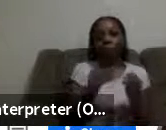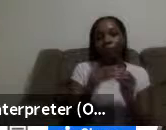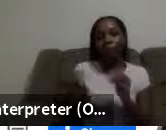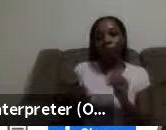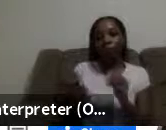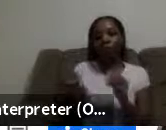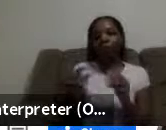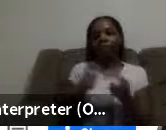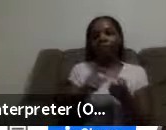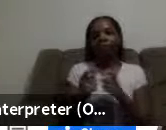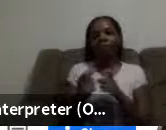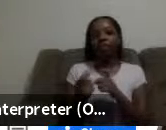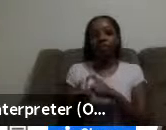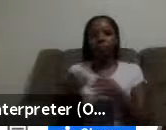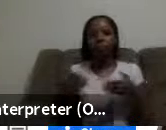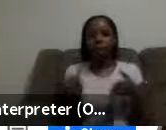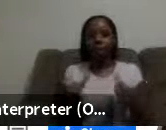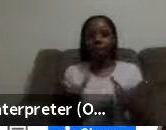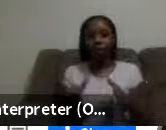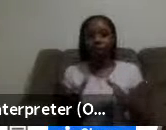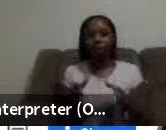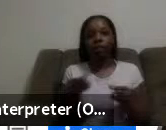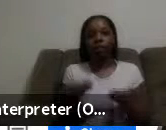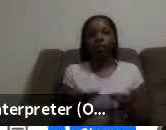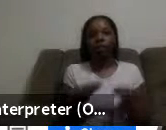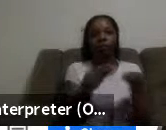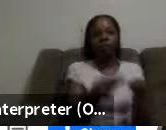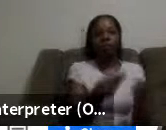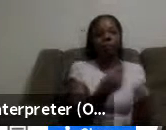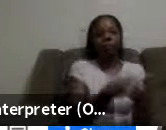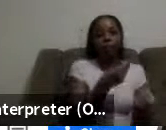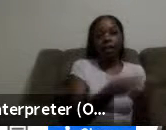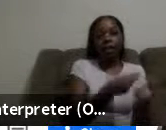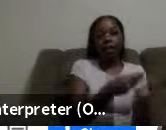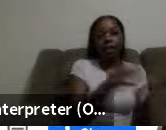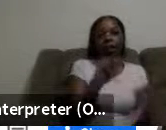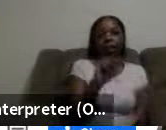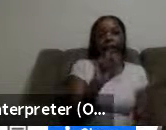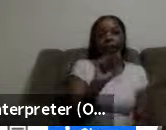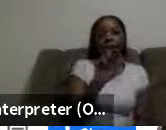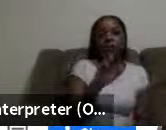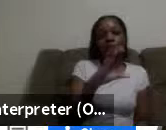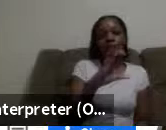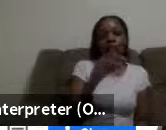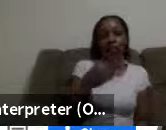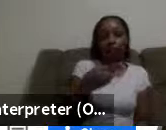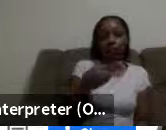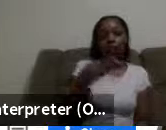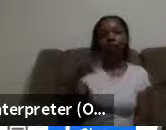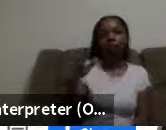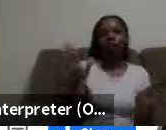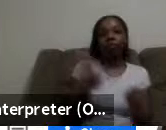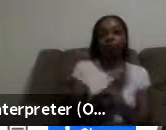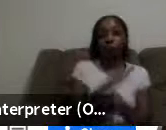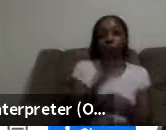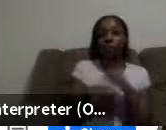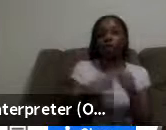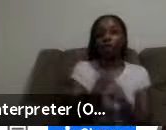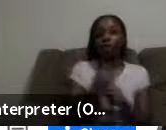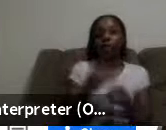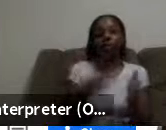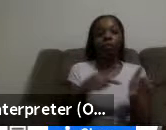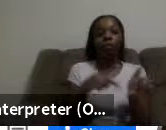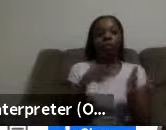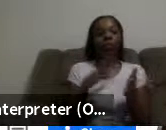to allocate money in March for the entire academic year. This means that a student group will apply